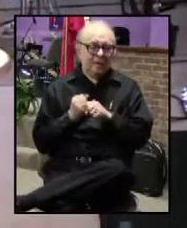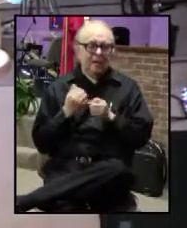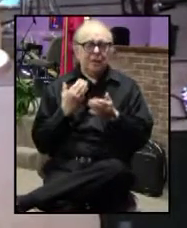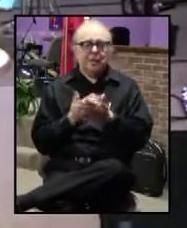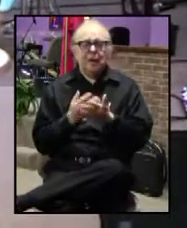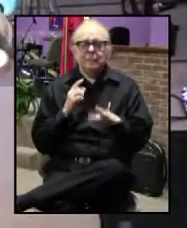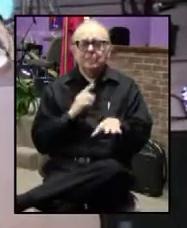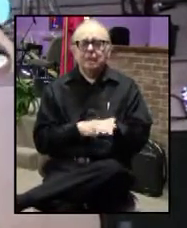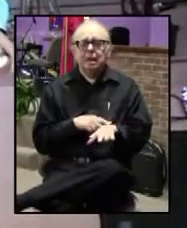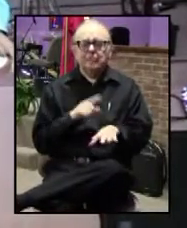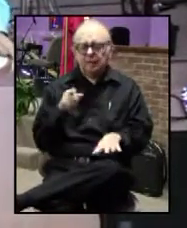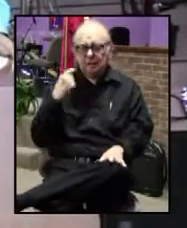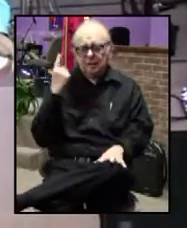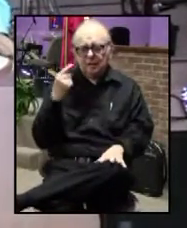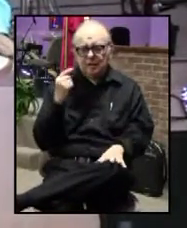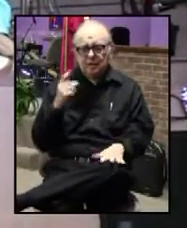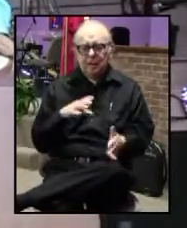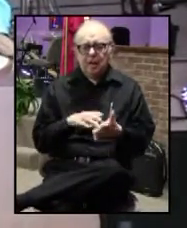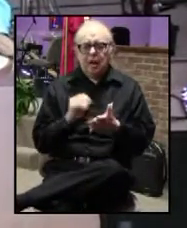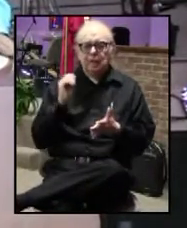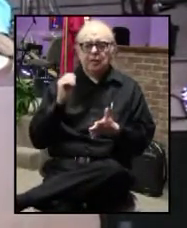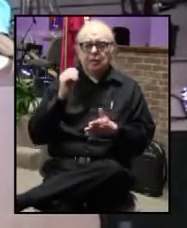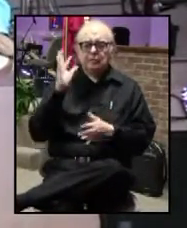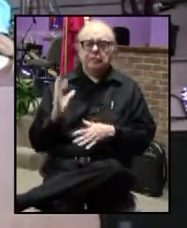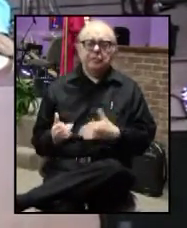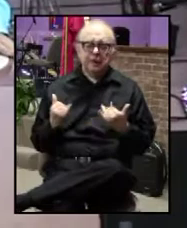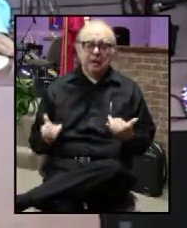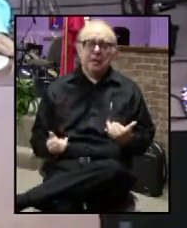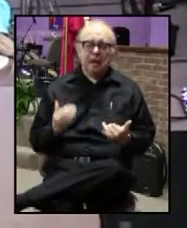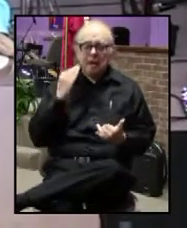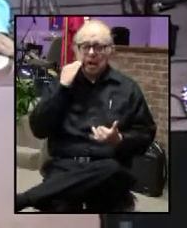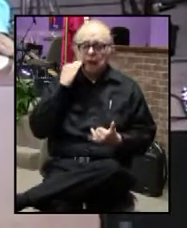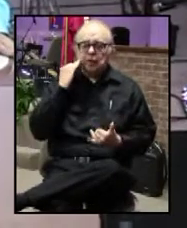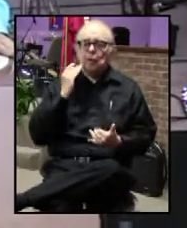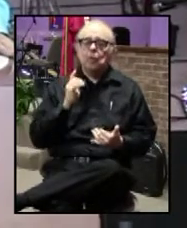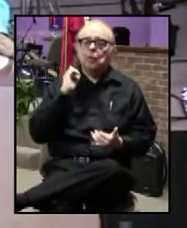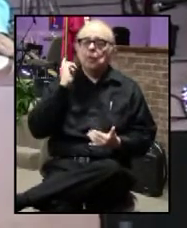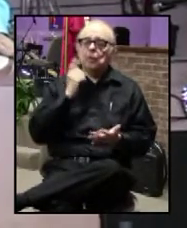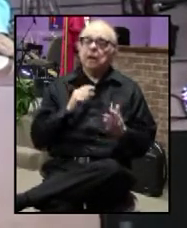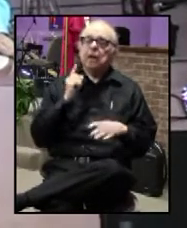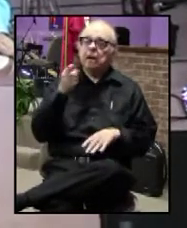where you think, I've learned him now, and I know what he's going to do next.